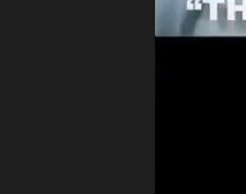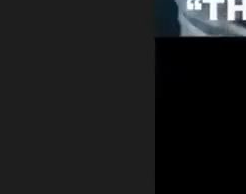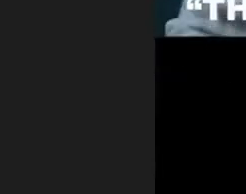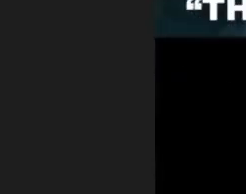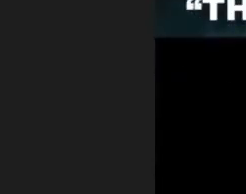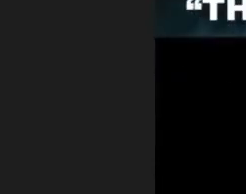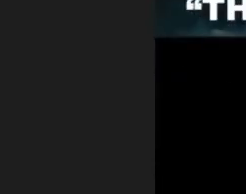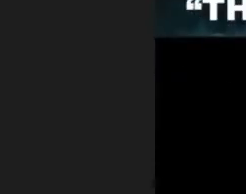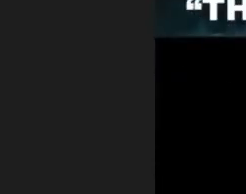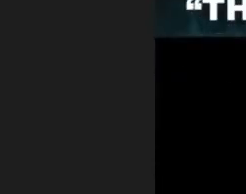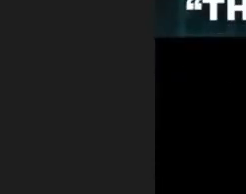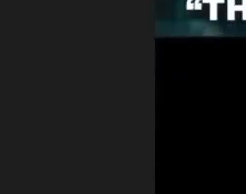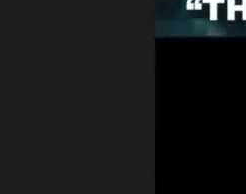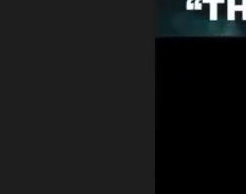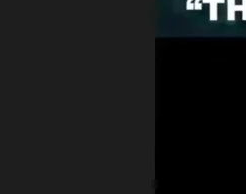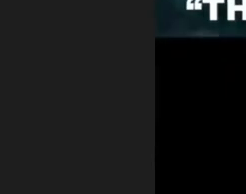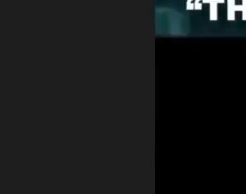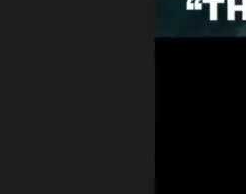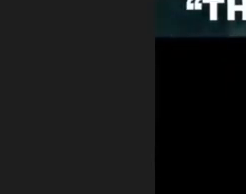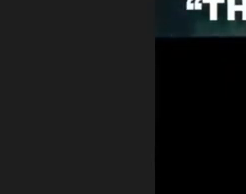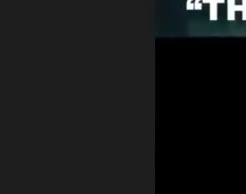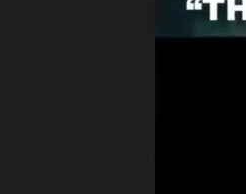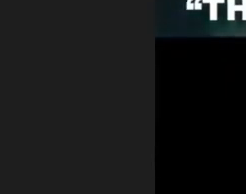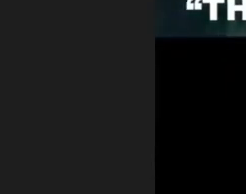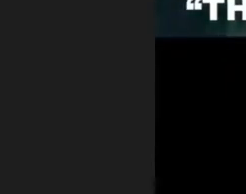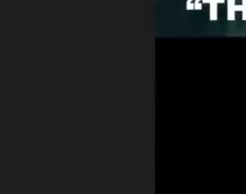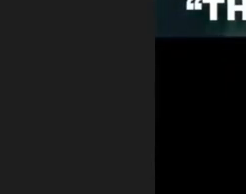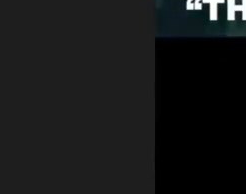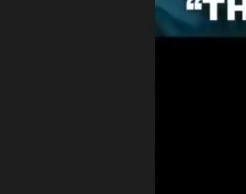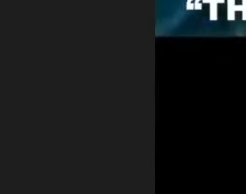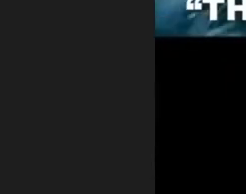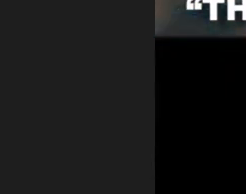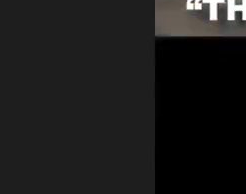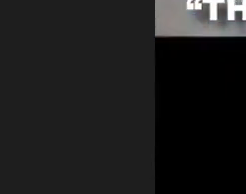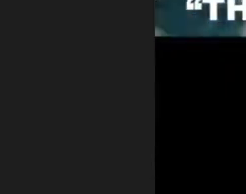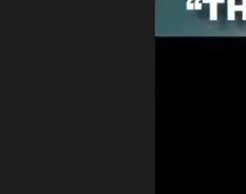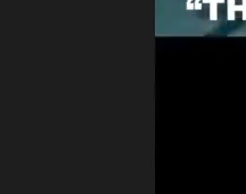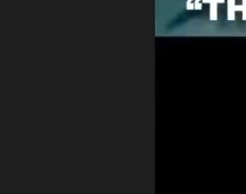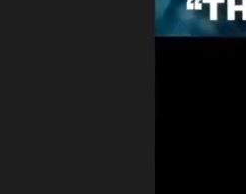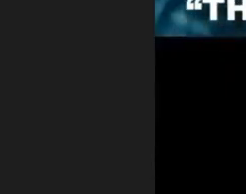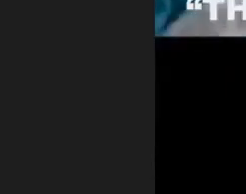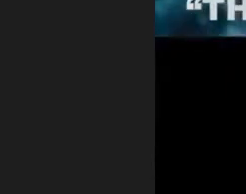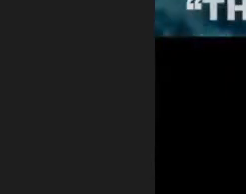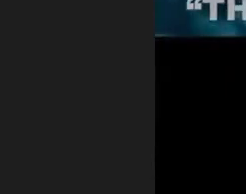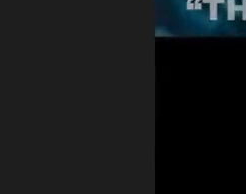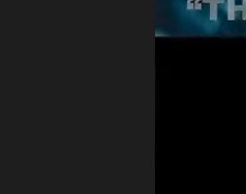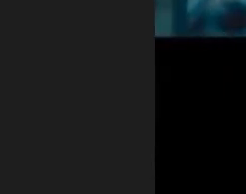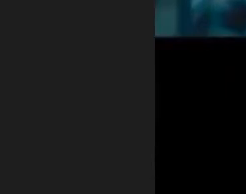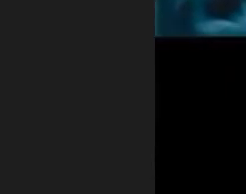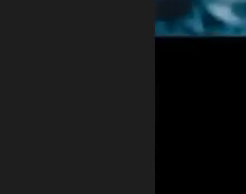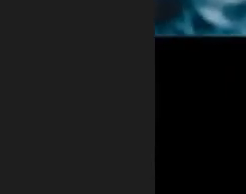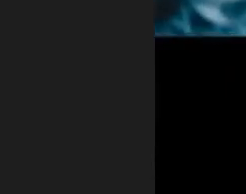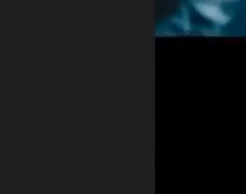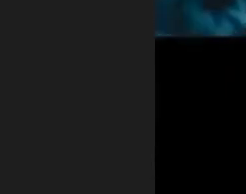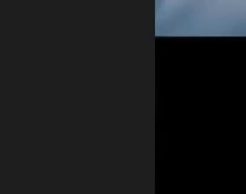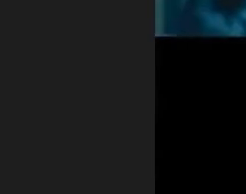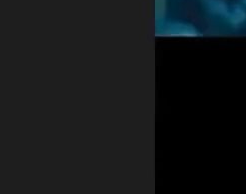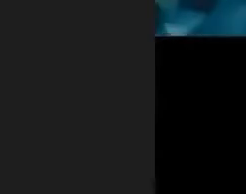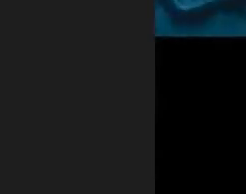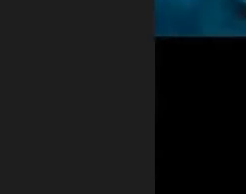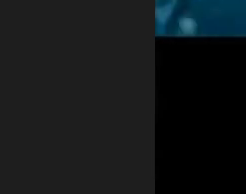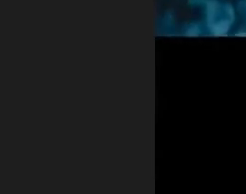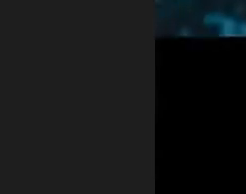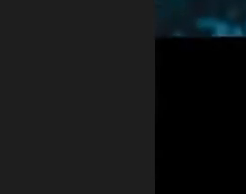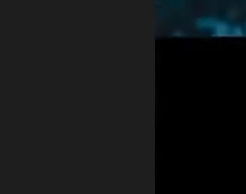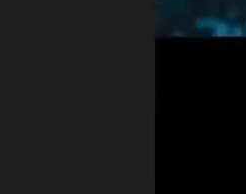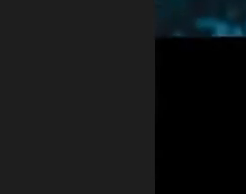Or in this case, for me during quarantine, is just to have fun, you know? Sure, it kind of sucks out there right now. I kind of want to take my mind off things. I want to make people laugh, or